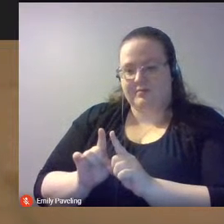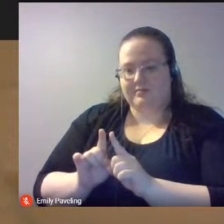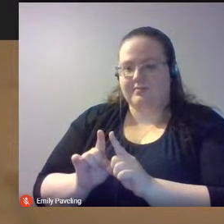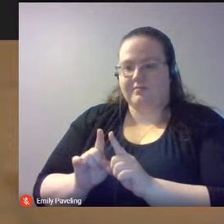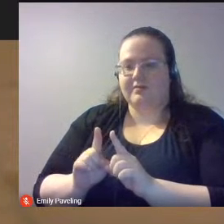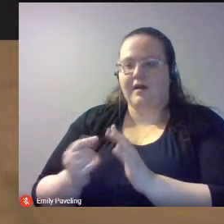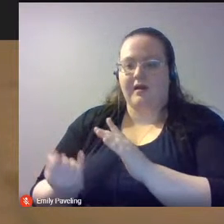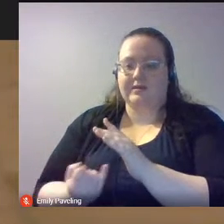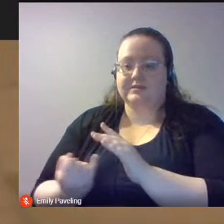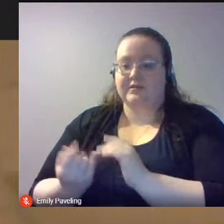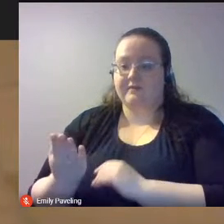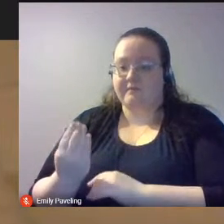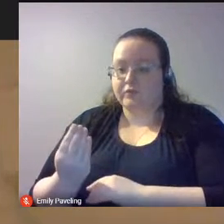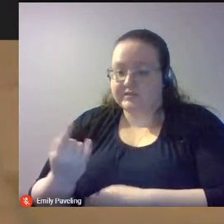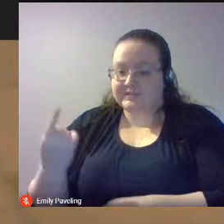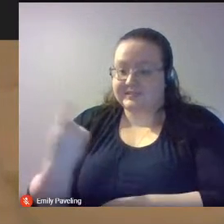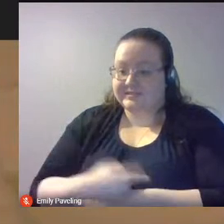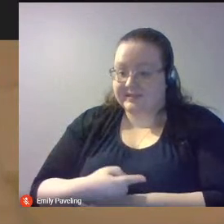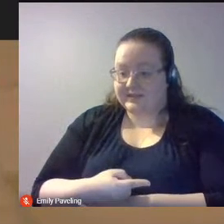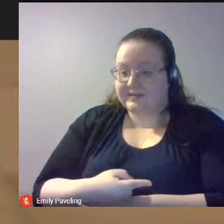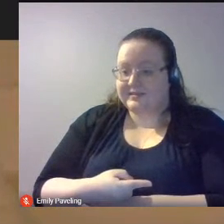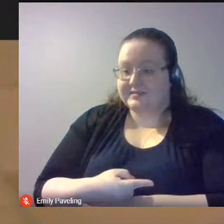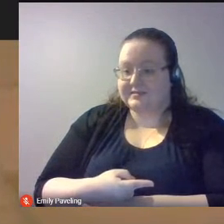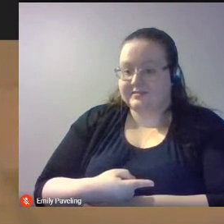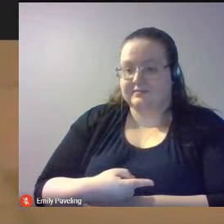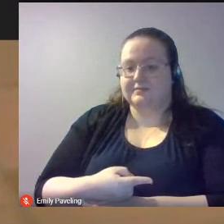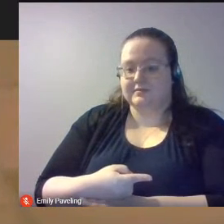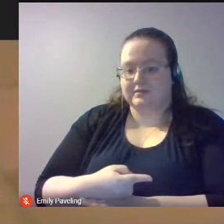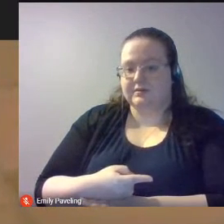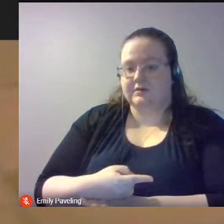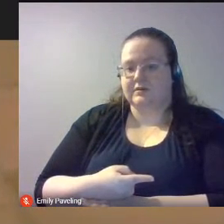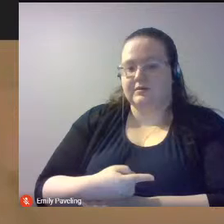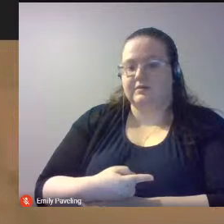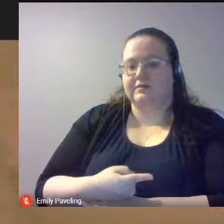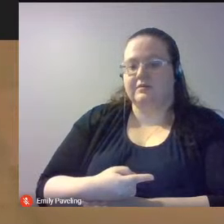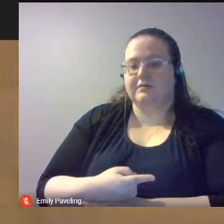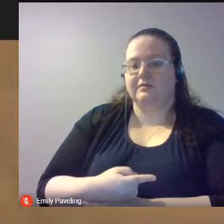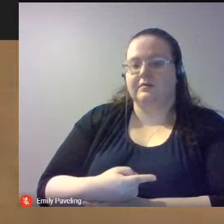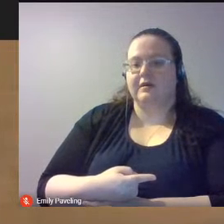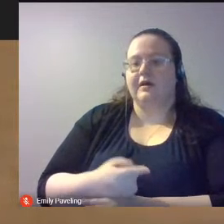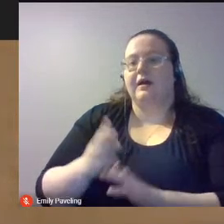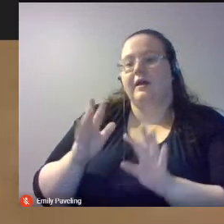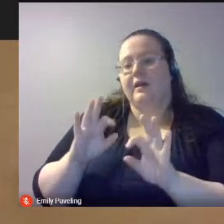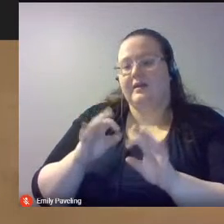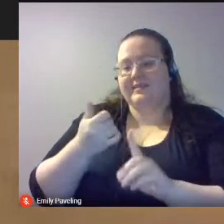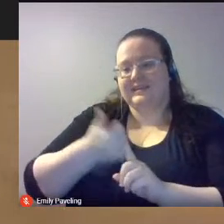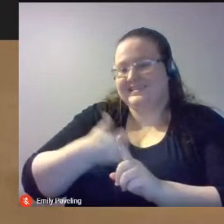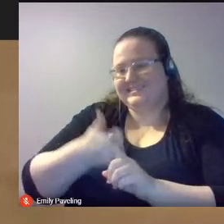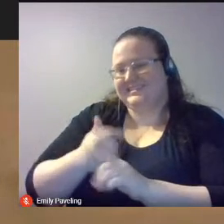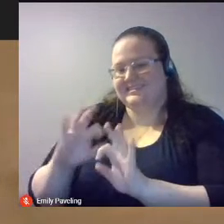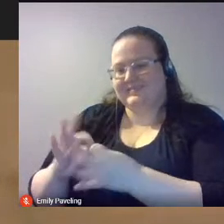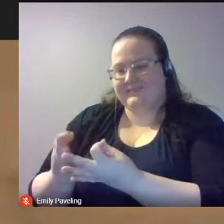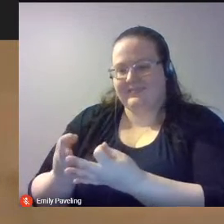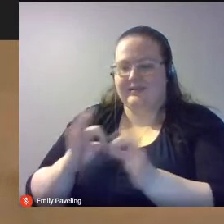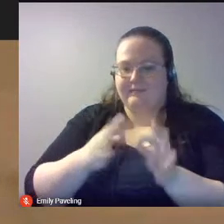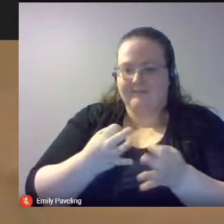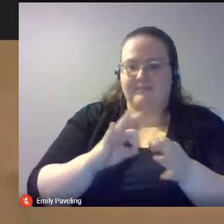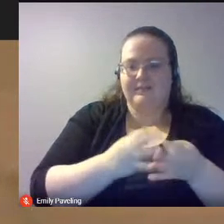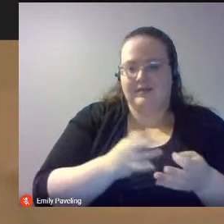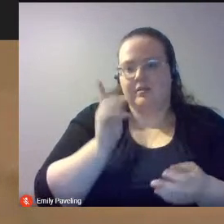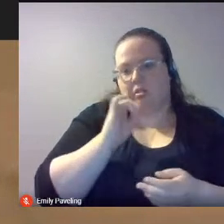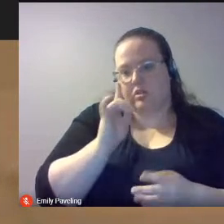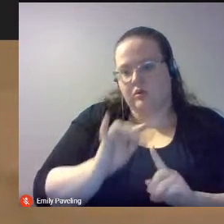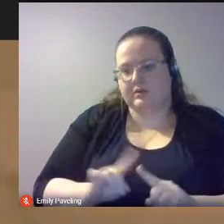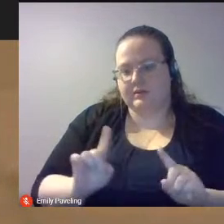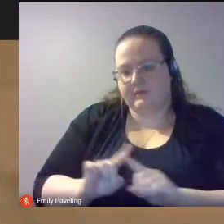14 days from the last known exposure, as I mentioned. And this will look a little bit different from family to family. As I'm sure as a